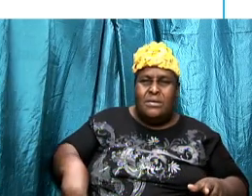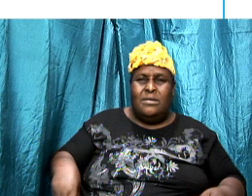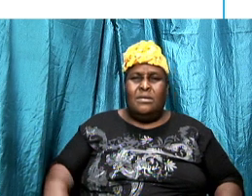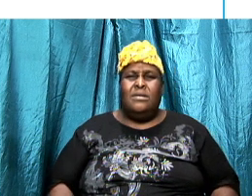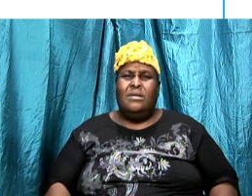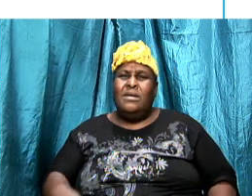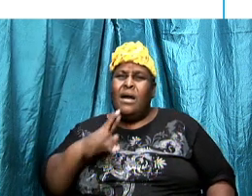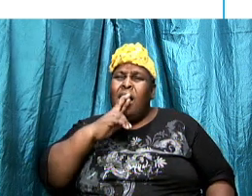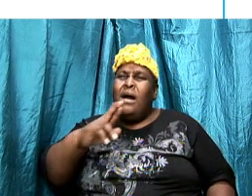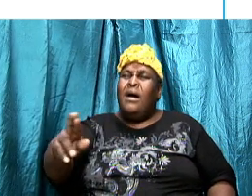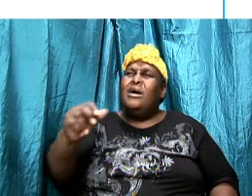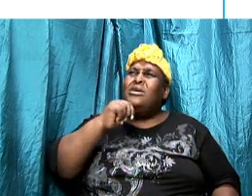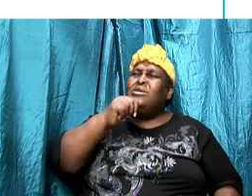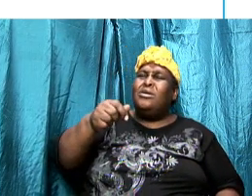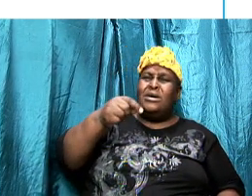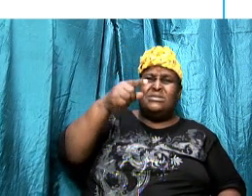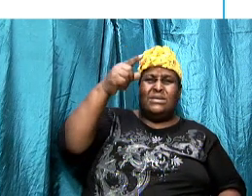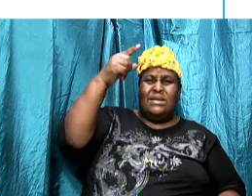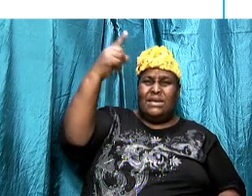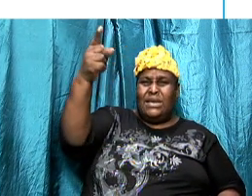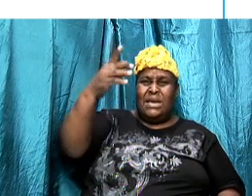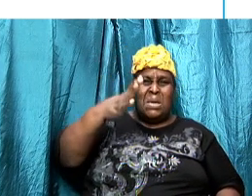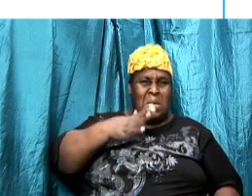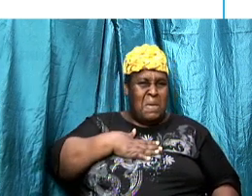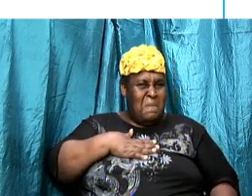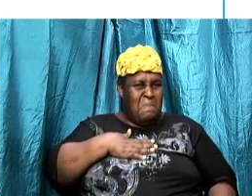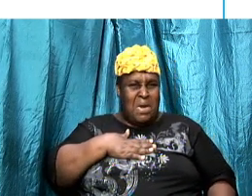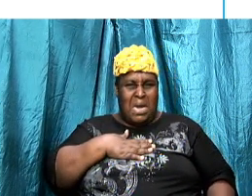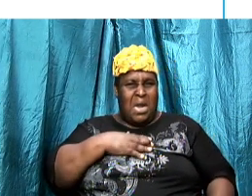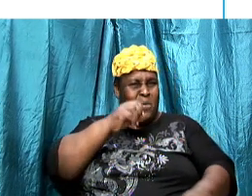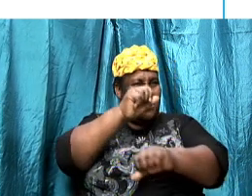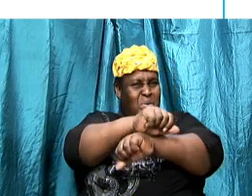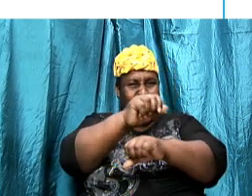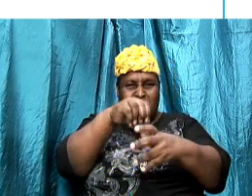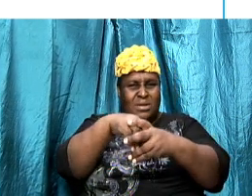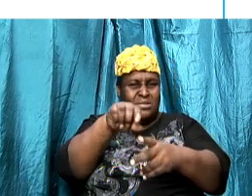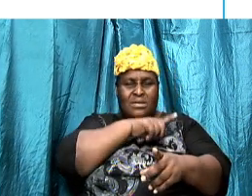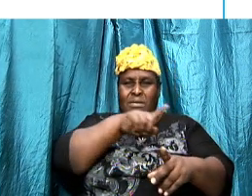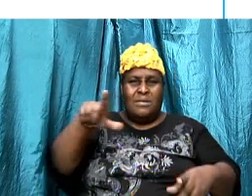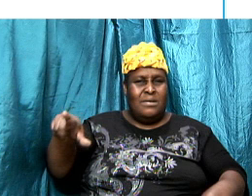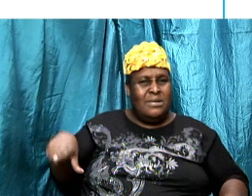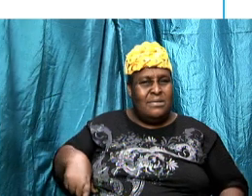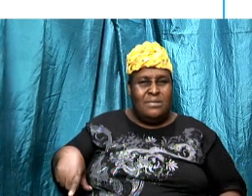Are not he my work in the Lord?